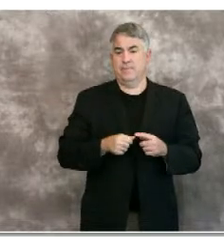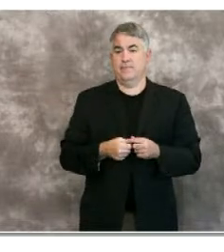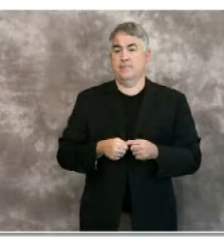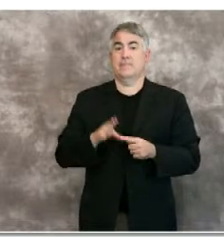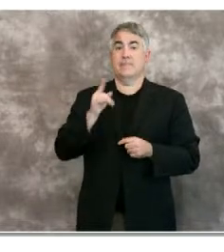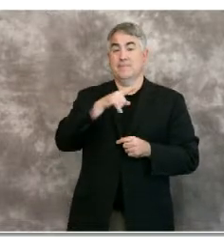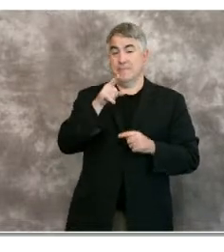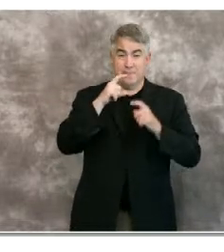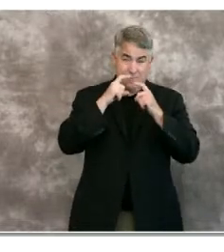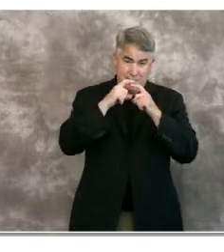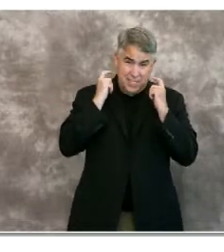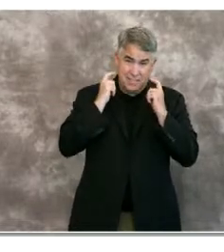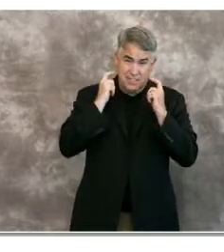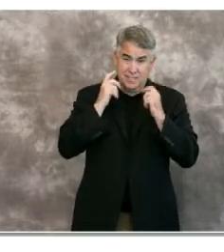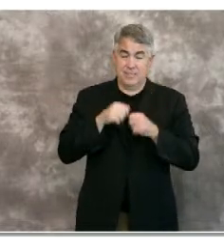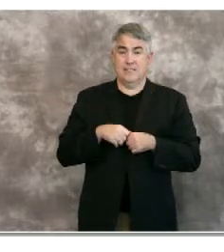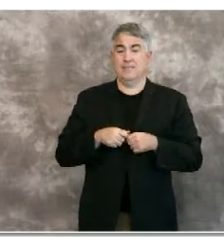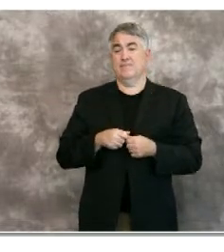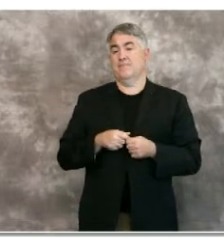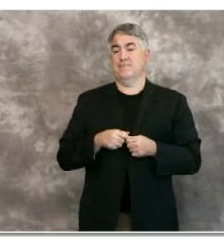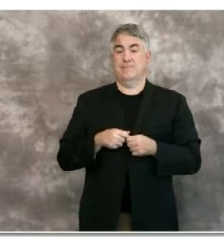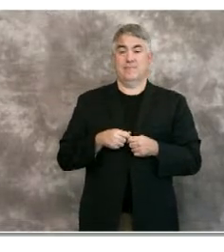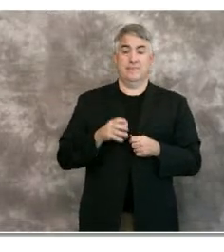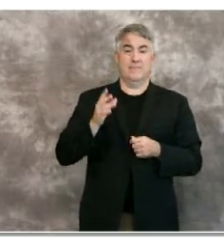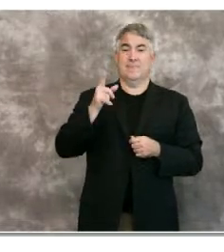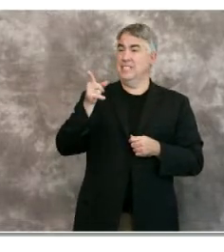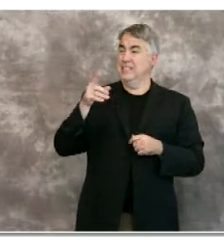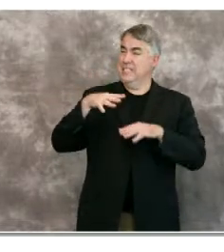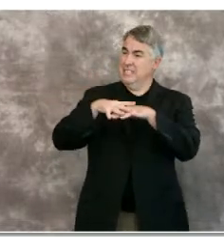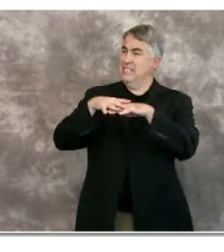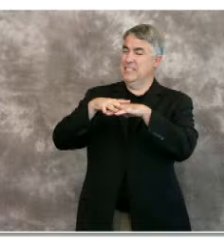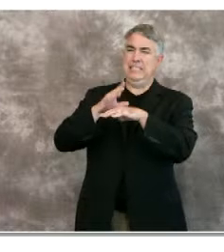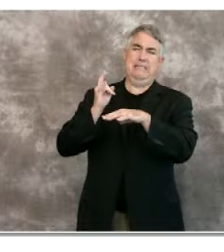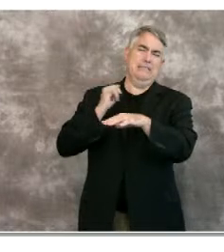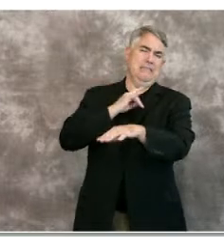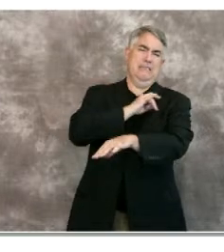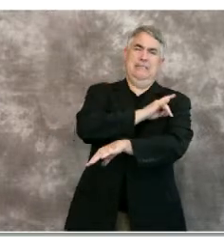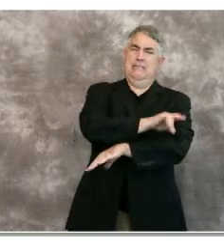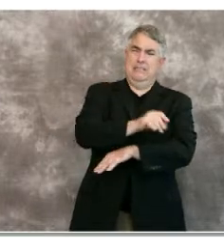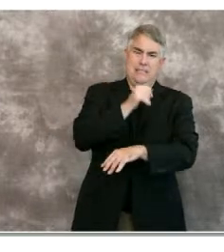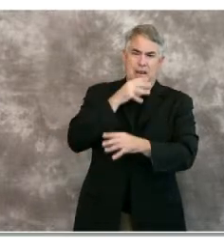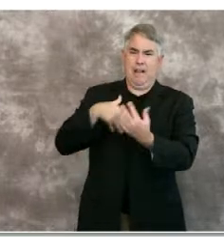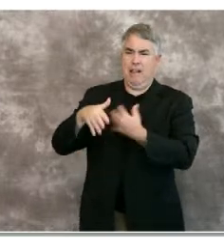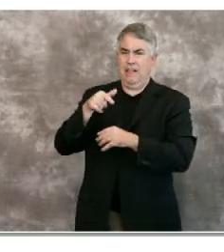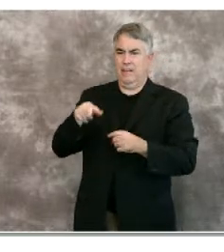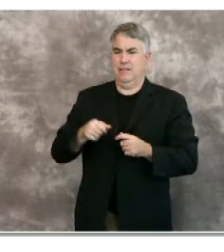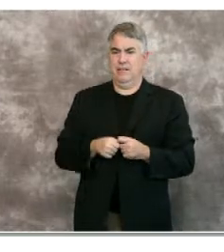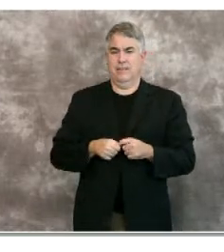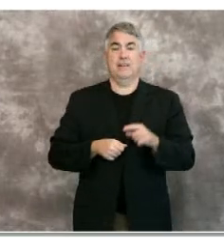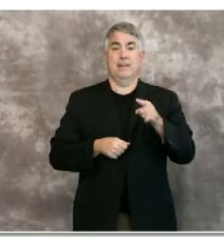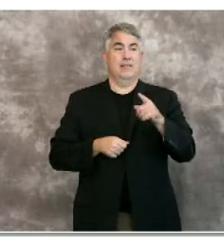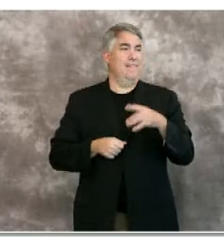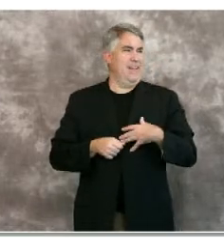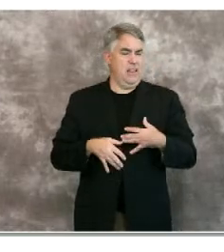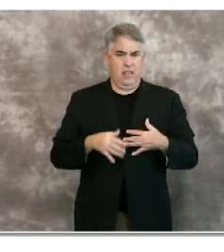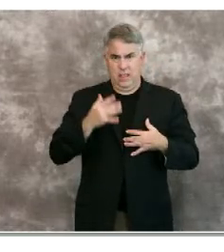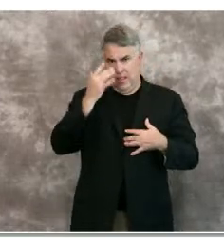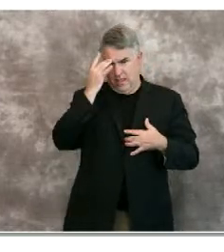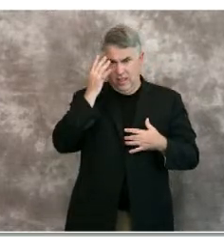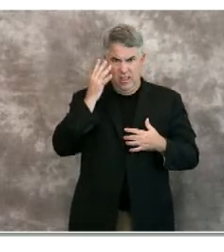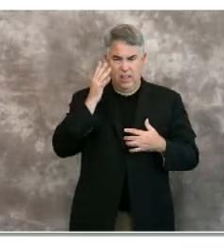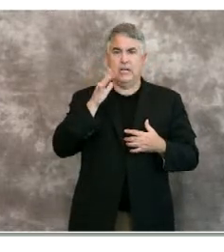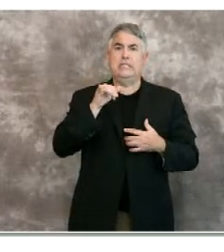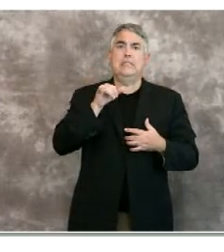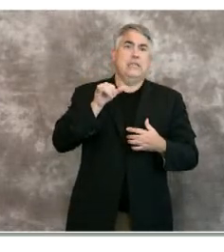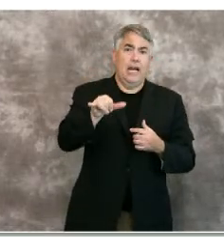crowded places, and stay at home if you are sick. Another important action that individuals